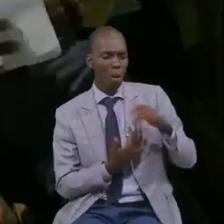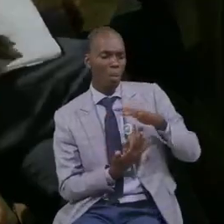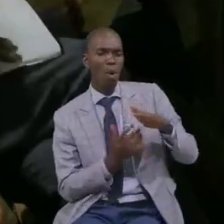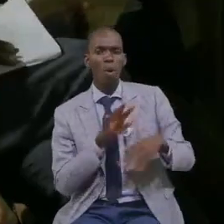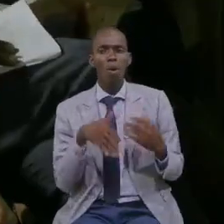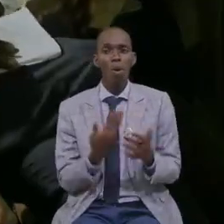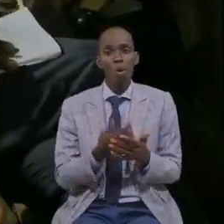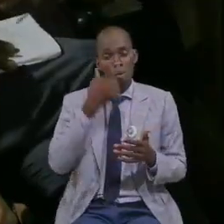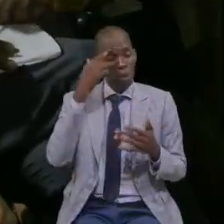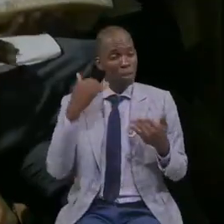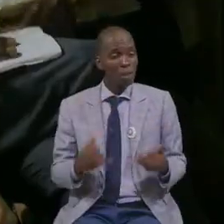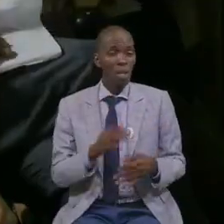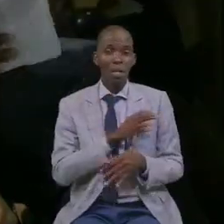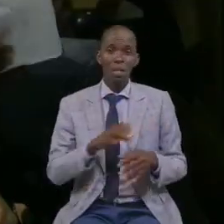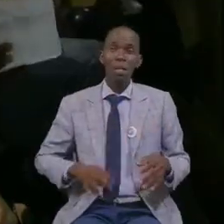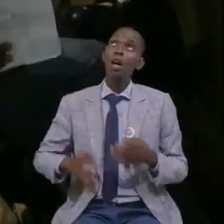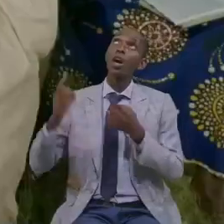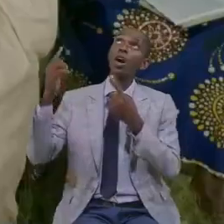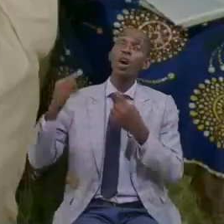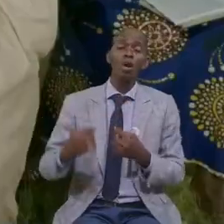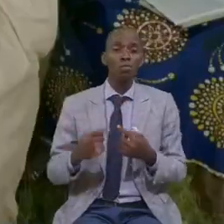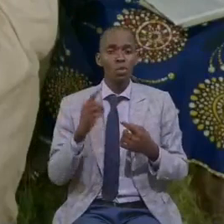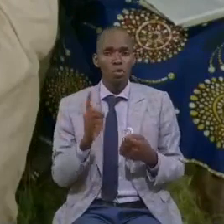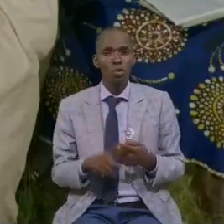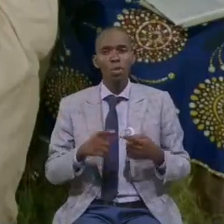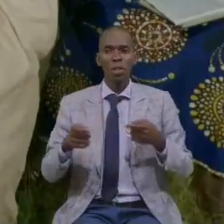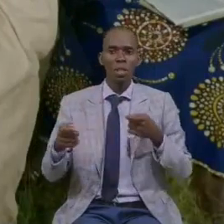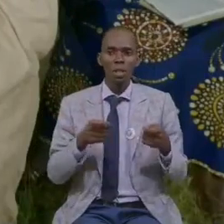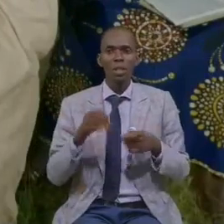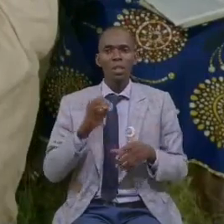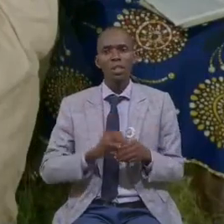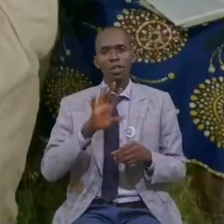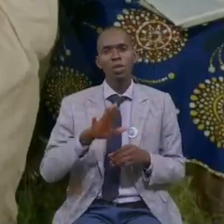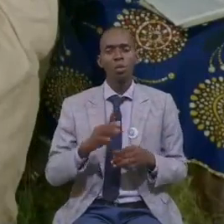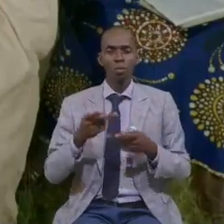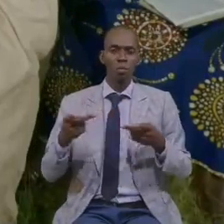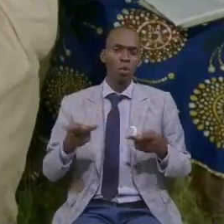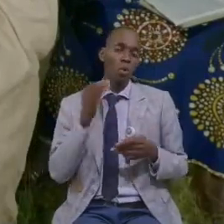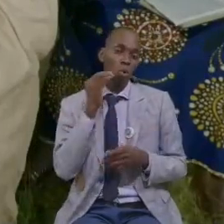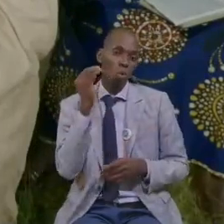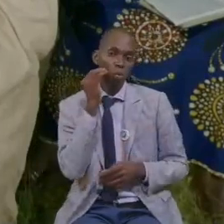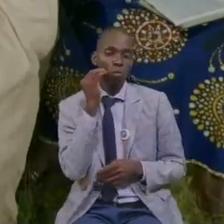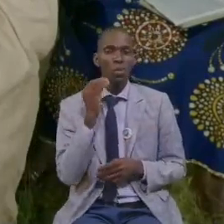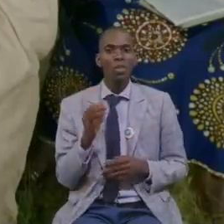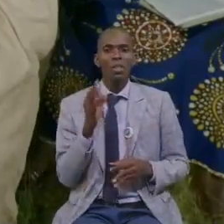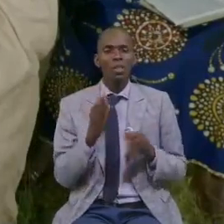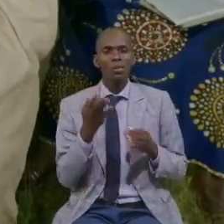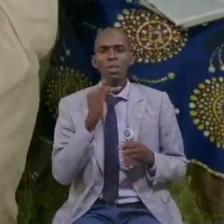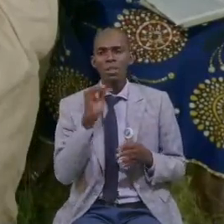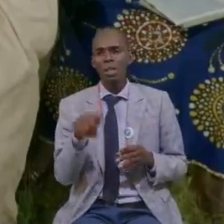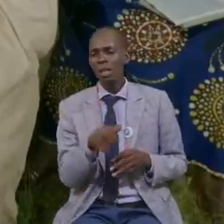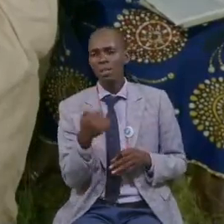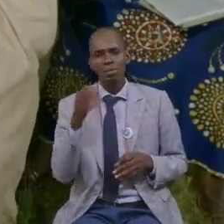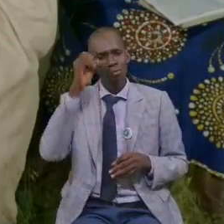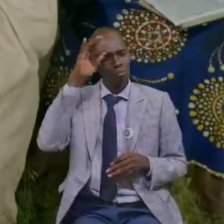now Christ comes to reign in your habitation. If there's any talisman there, if there's